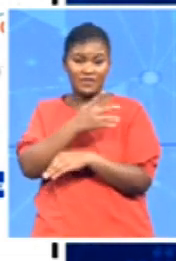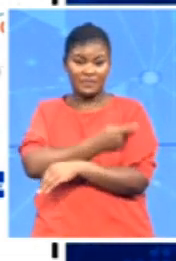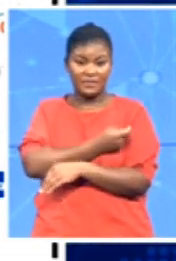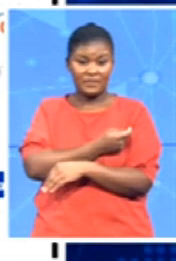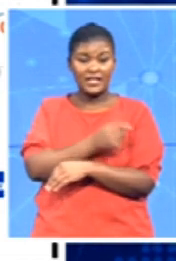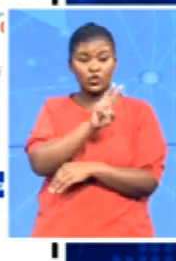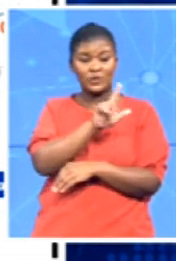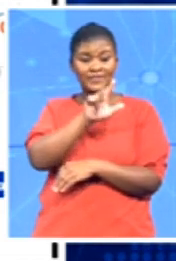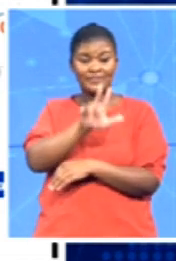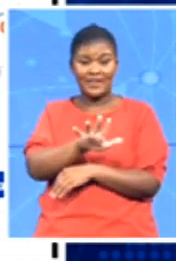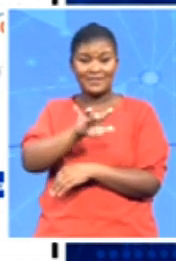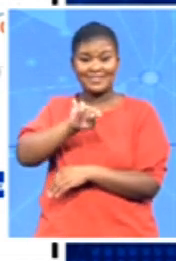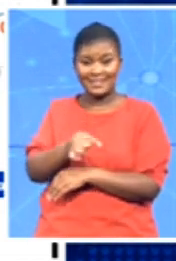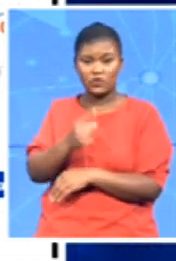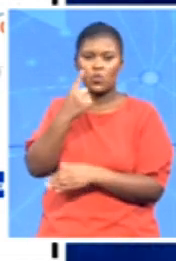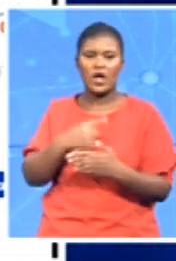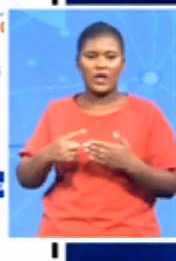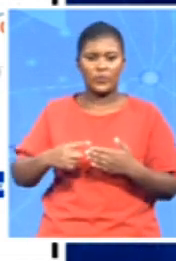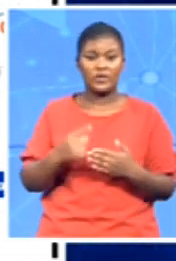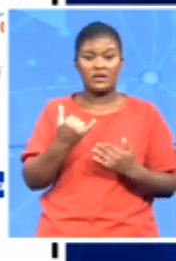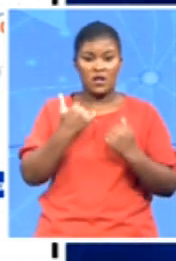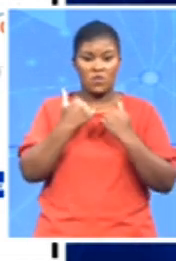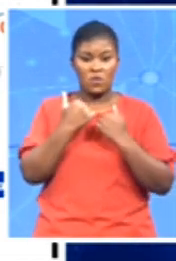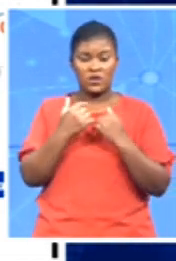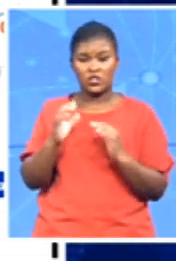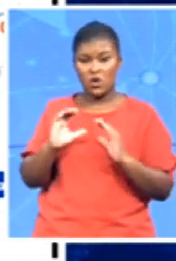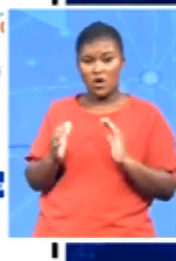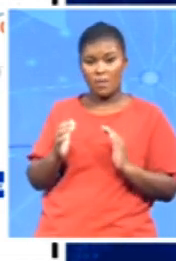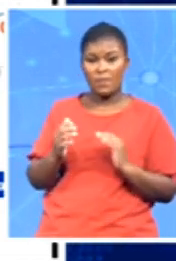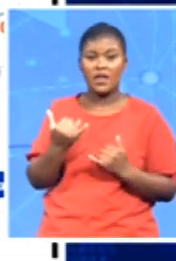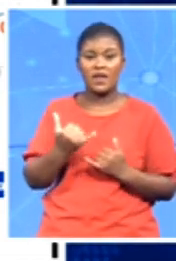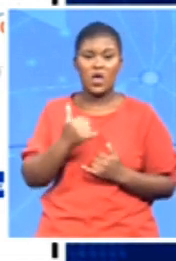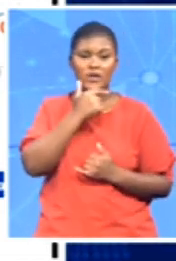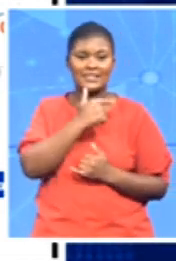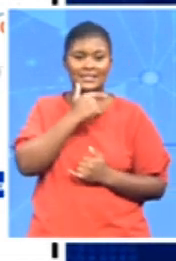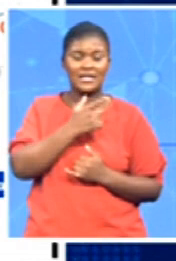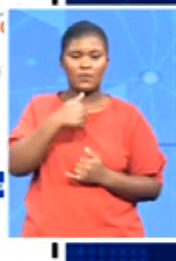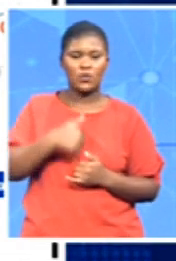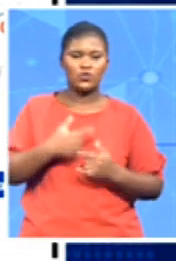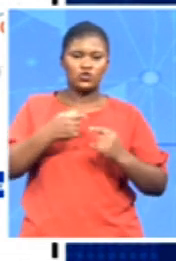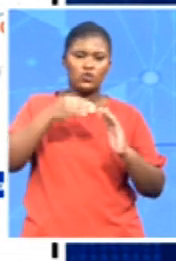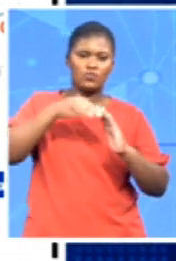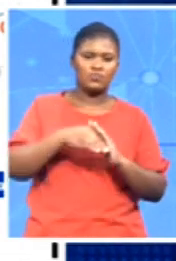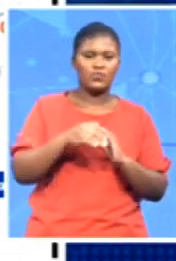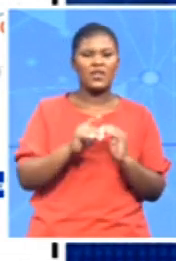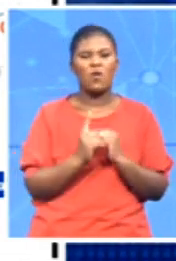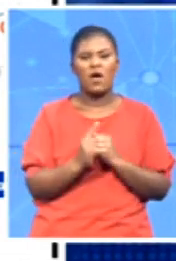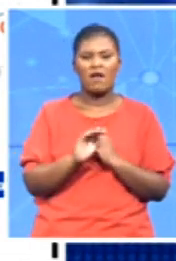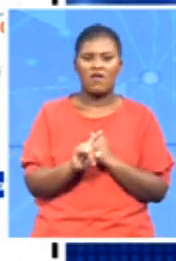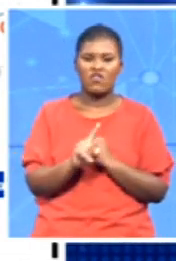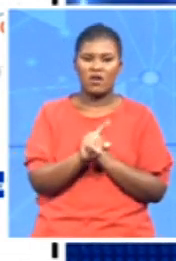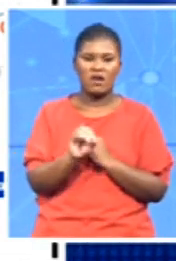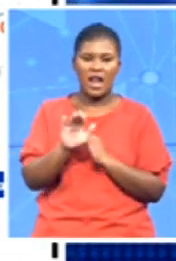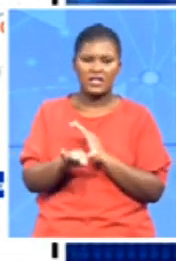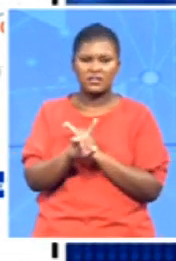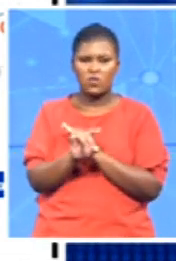that August figure. And when we got to December, in December, it dropped below 100,000. And you can see we went down to the